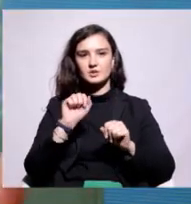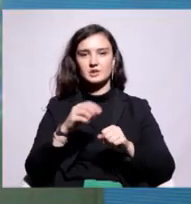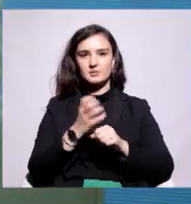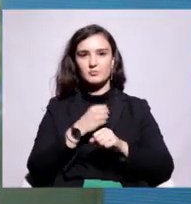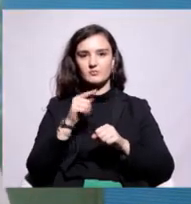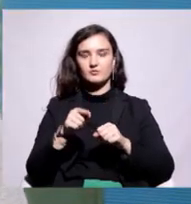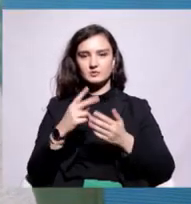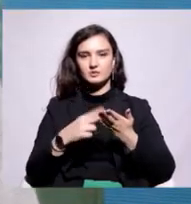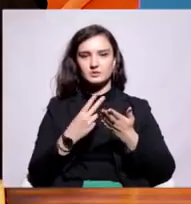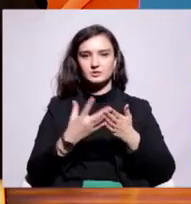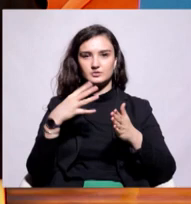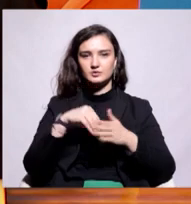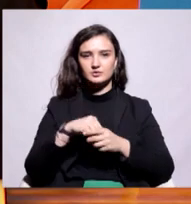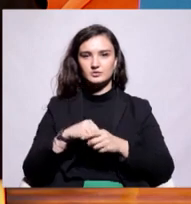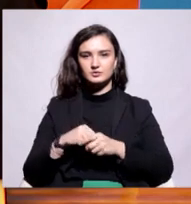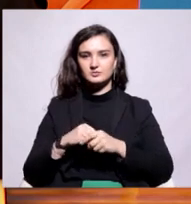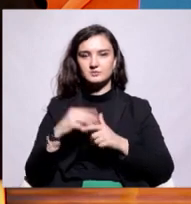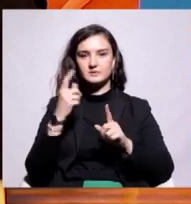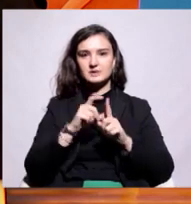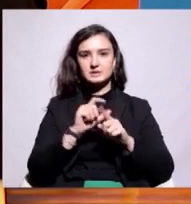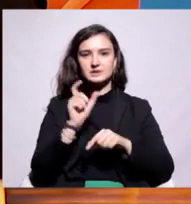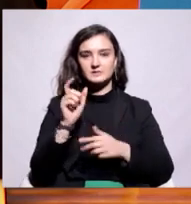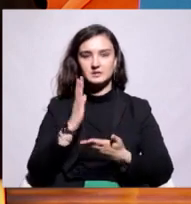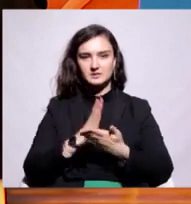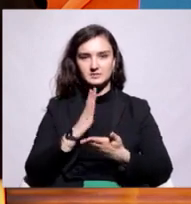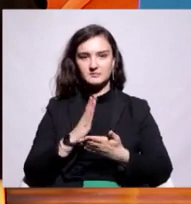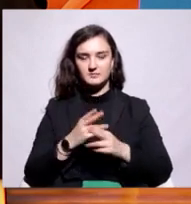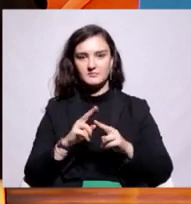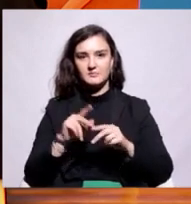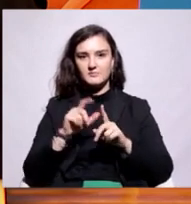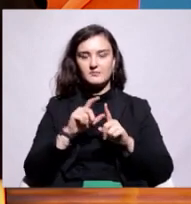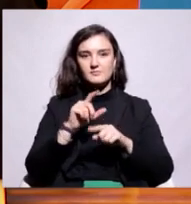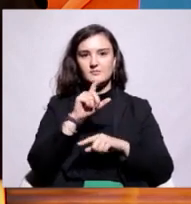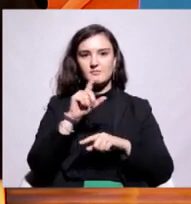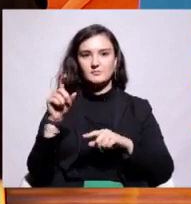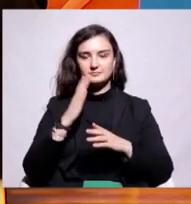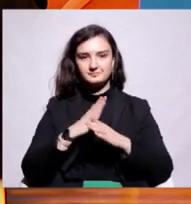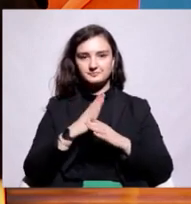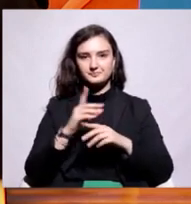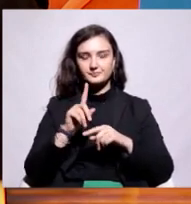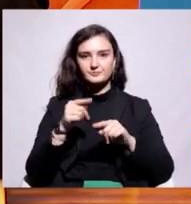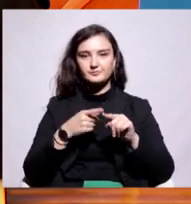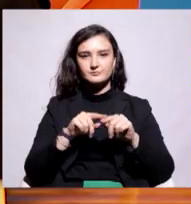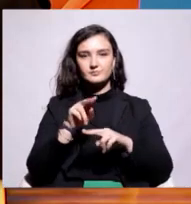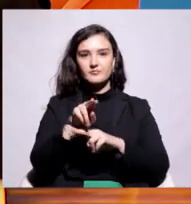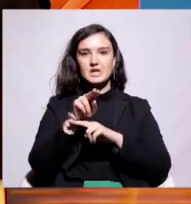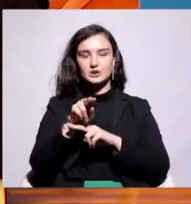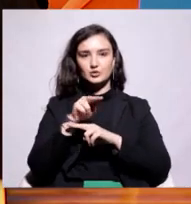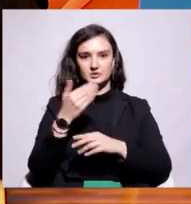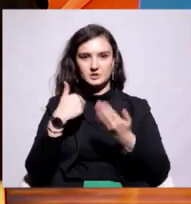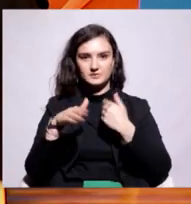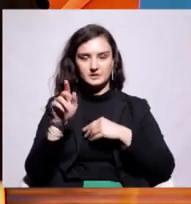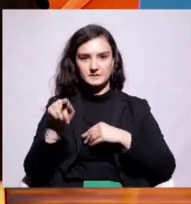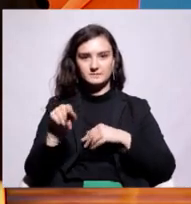in the book itself. So the first word is, it's a phrasal word, to go hunting. To